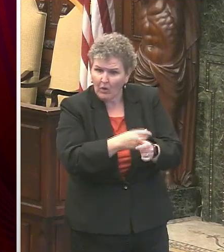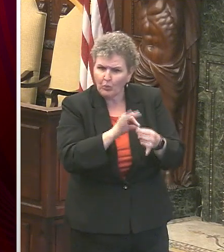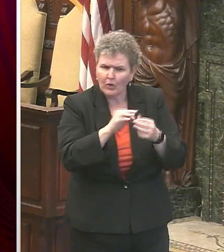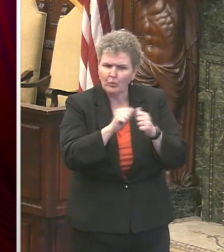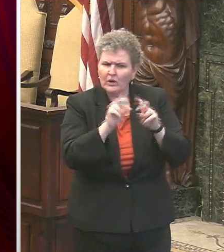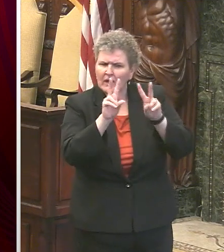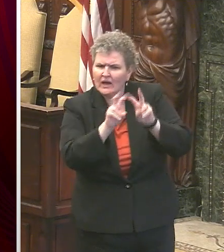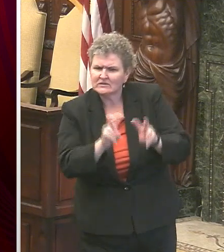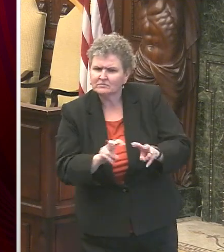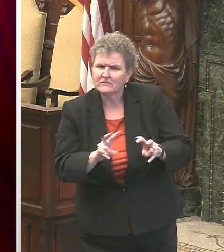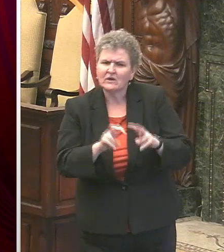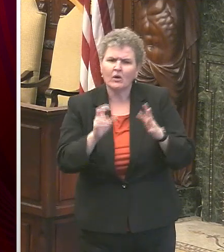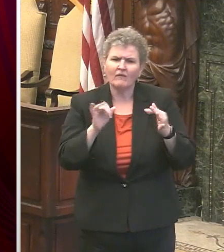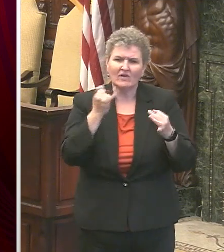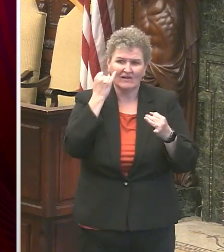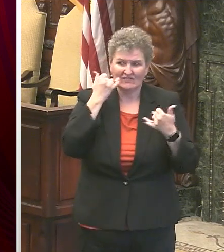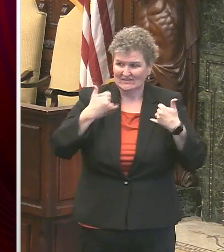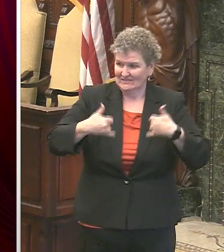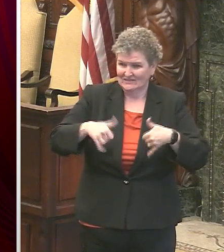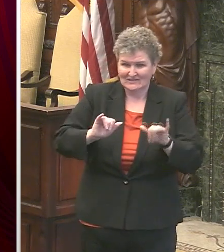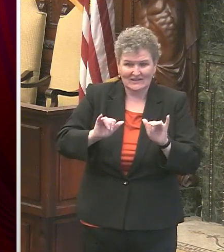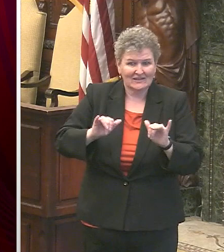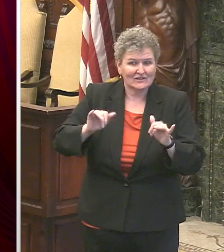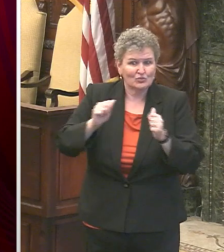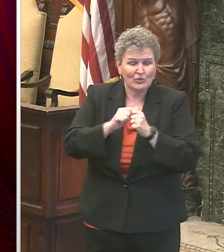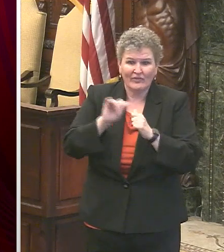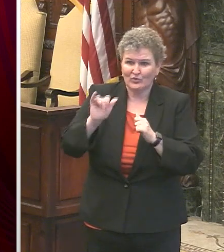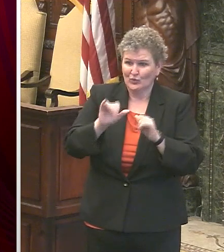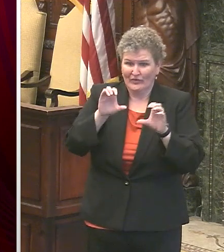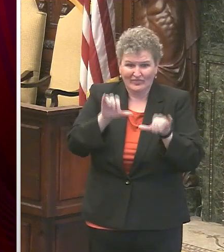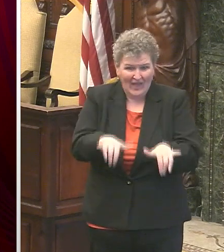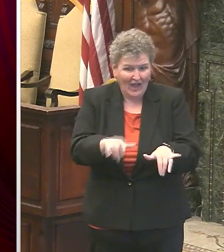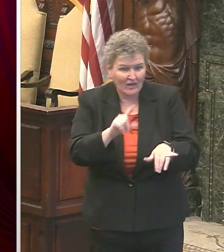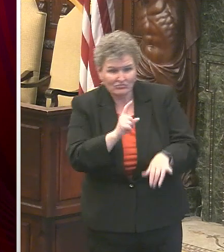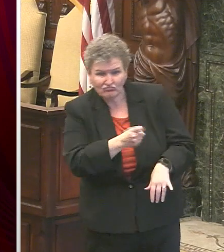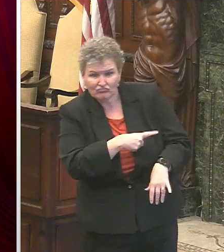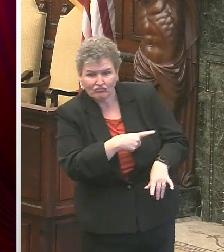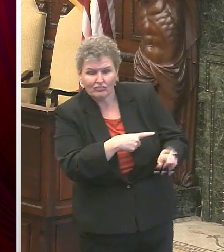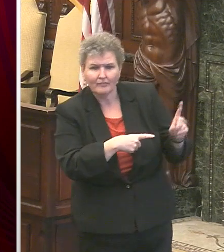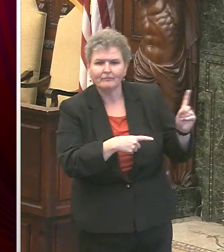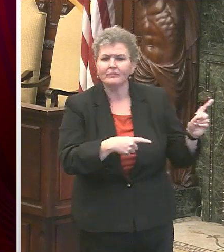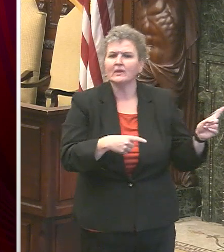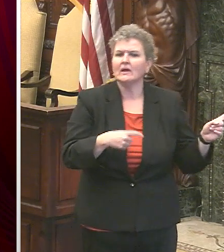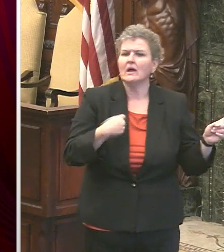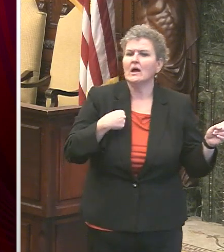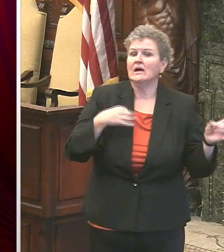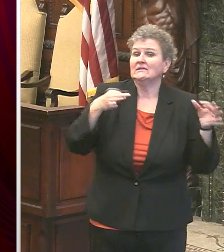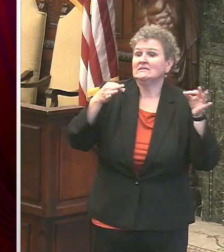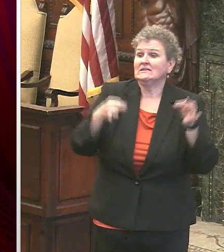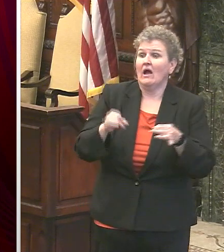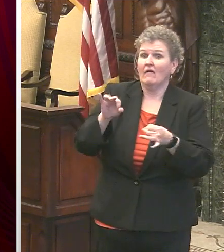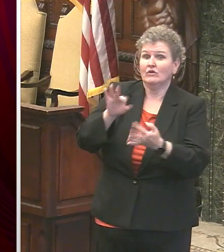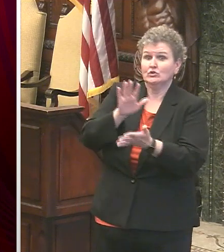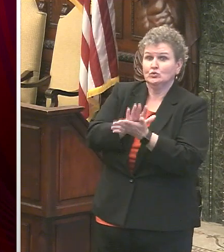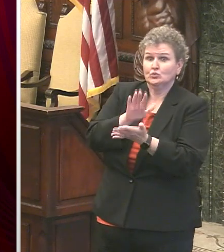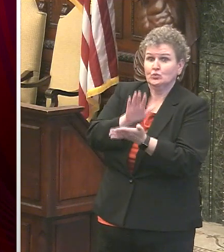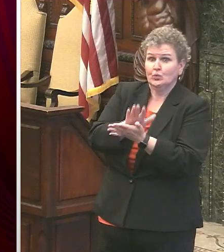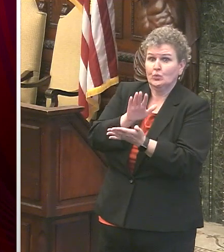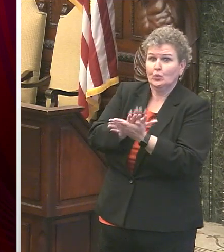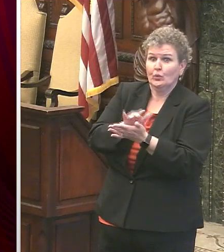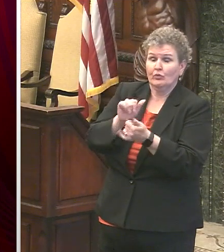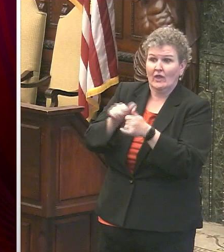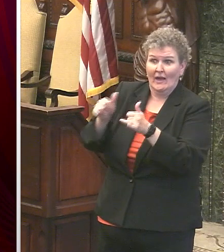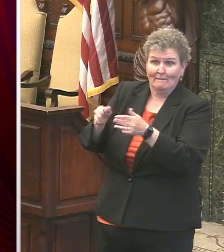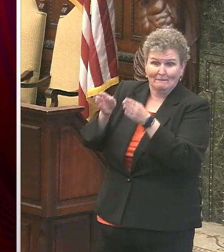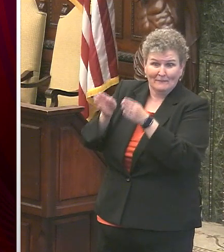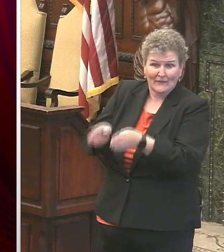you assessing if we still remain on track? Yeah, the decision about whether the schools offer in-person education is going to be the school